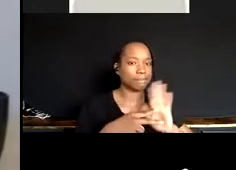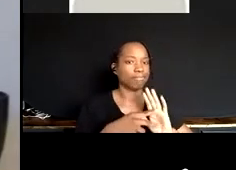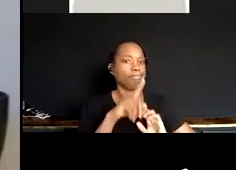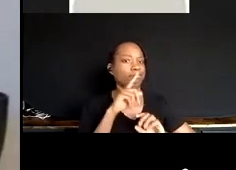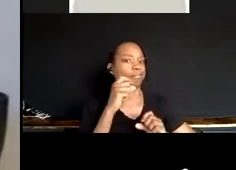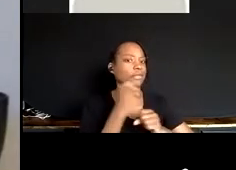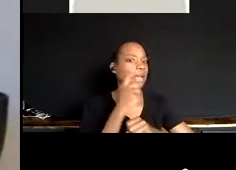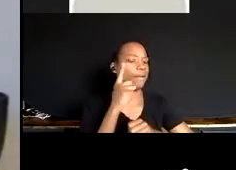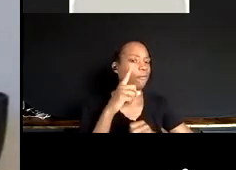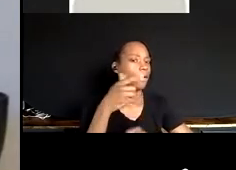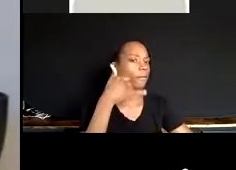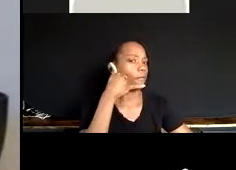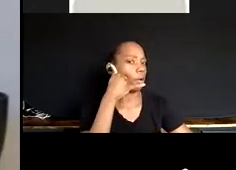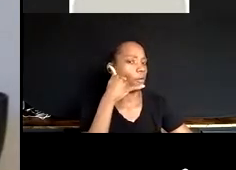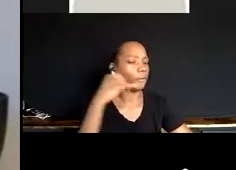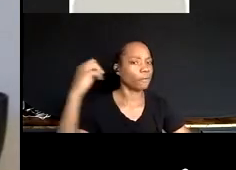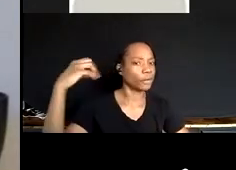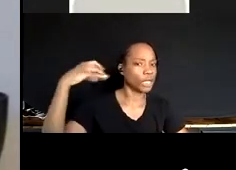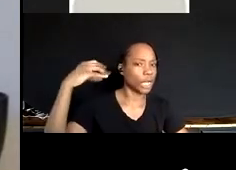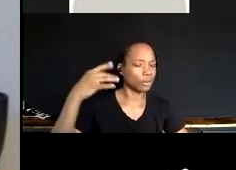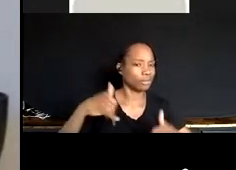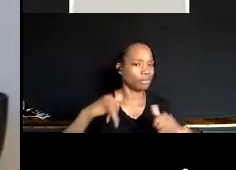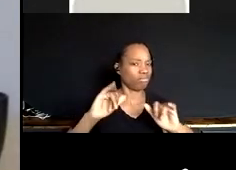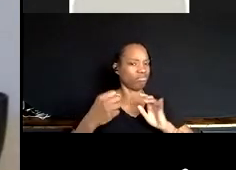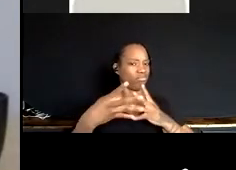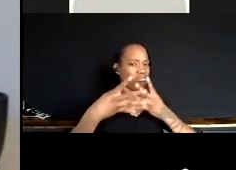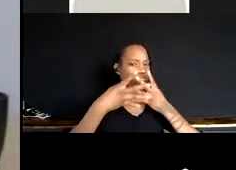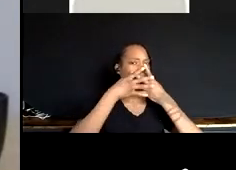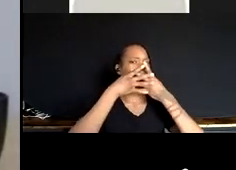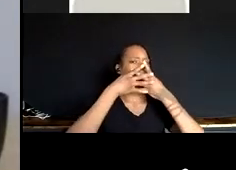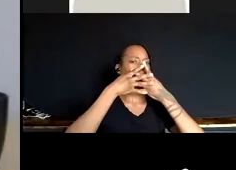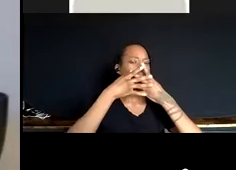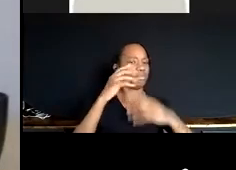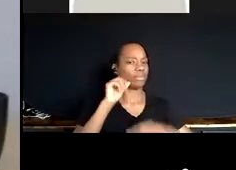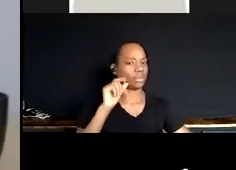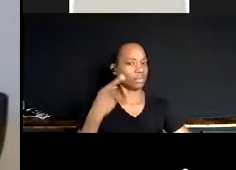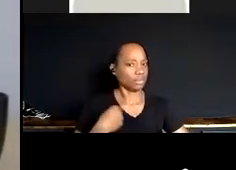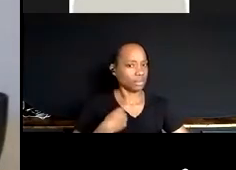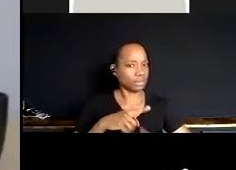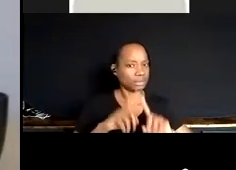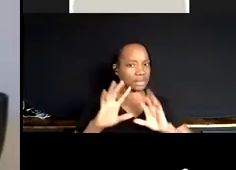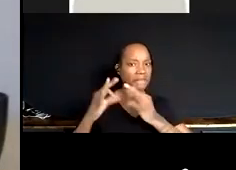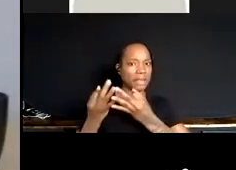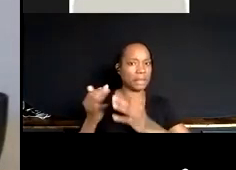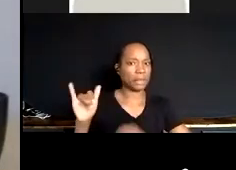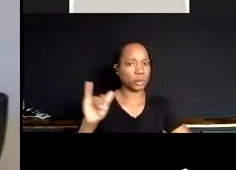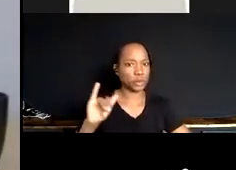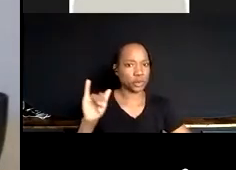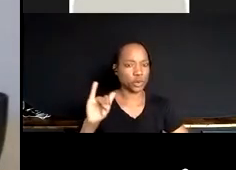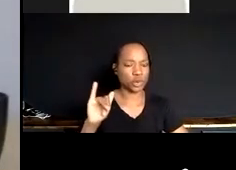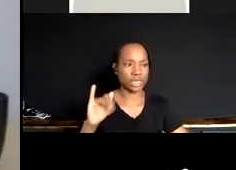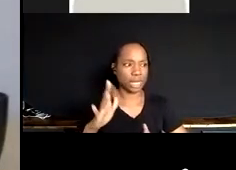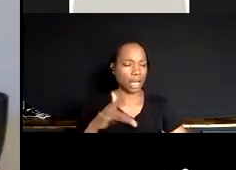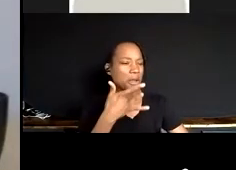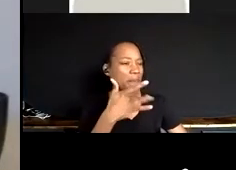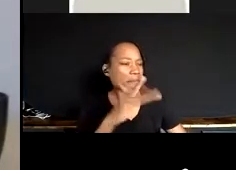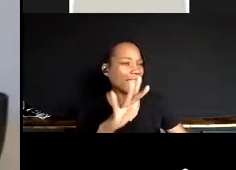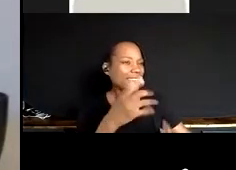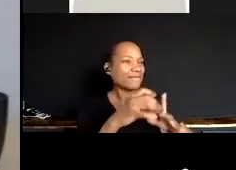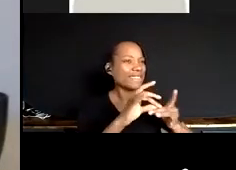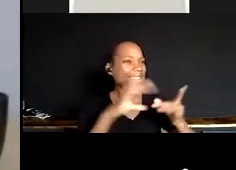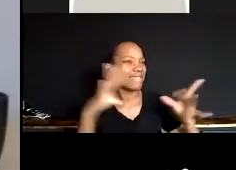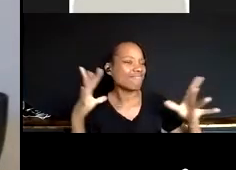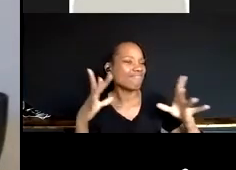jail. So not just you, but your family. And people say, well, oh, well, you're lucky to be out. I'm not out. You